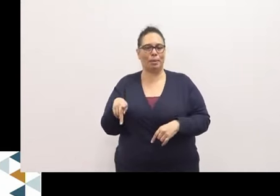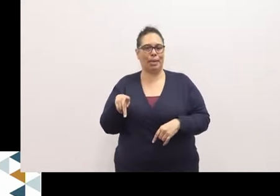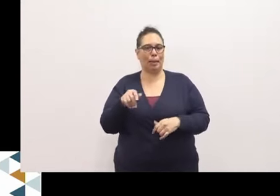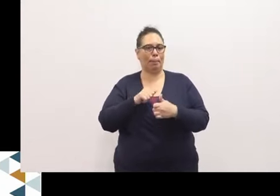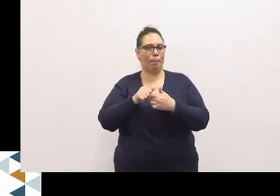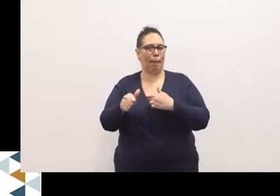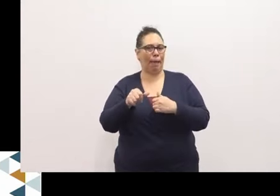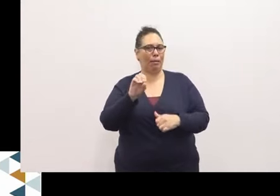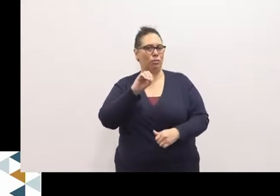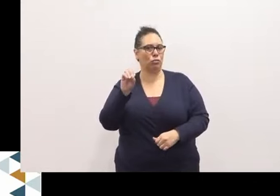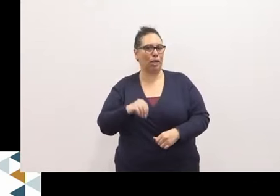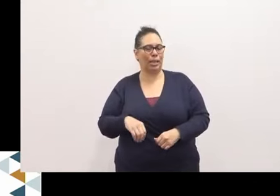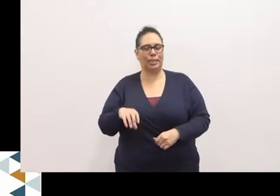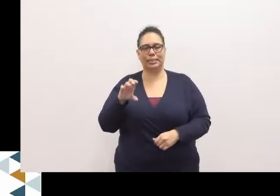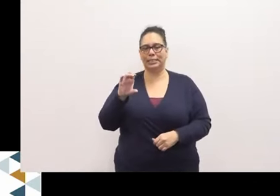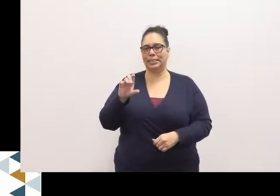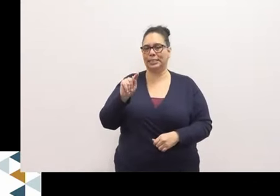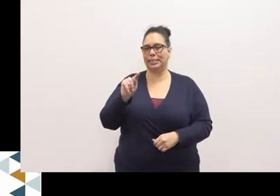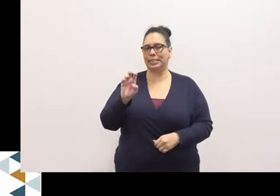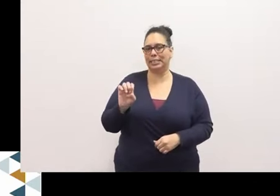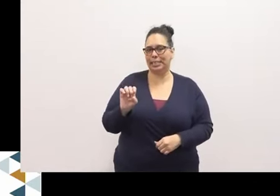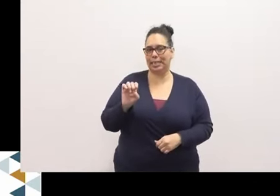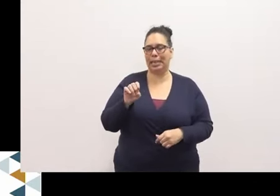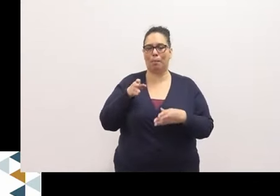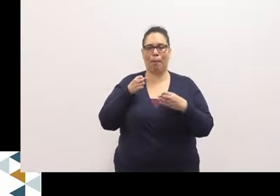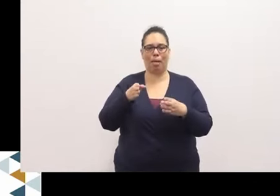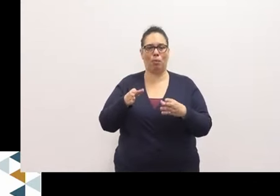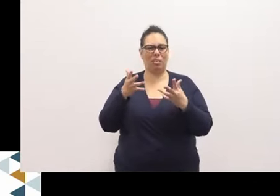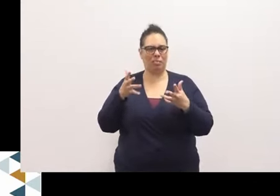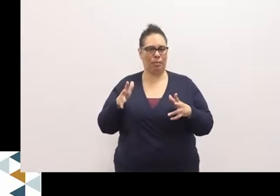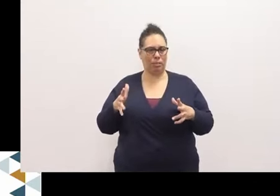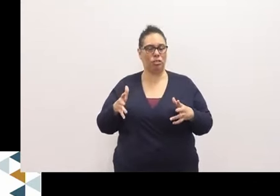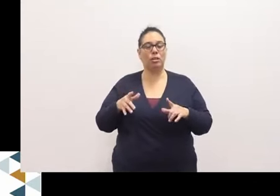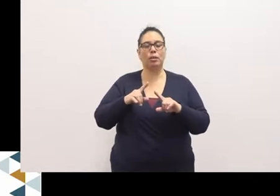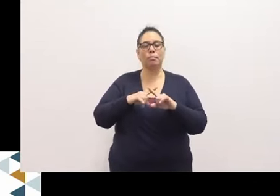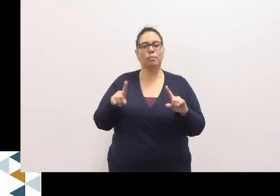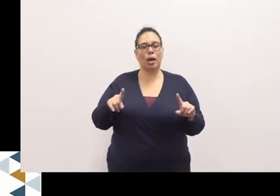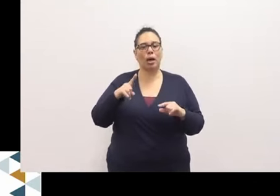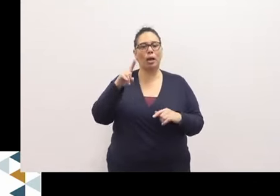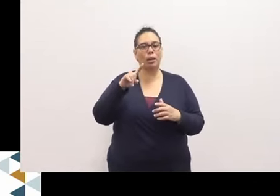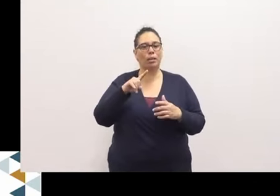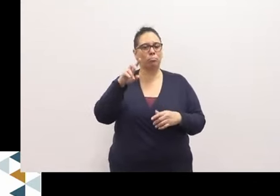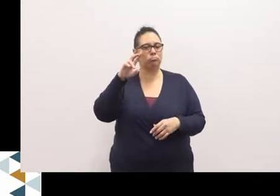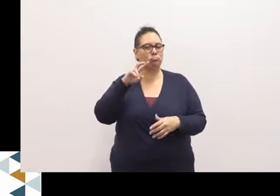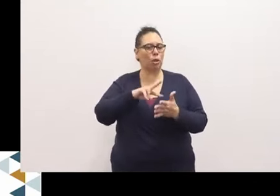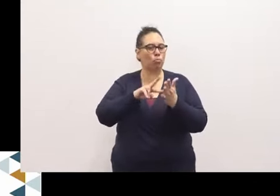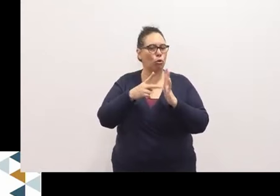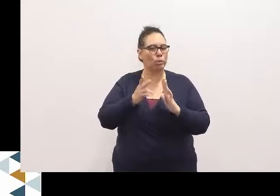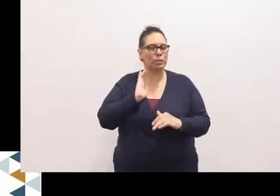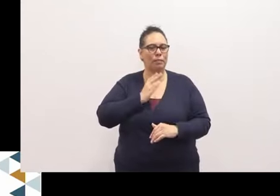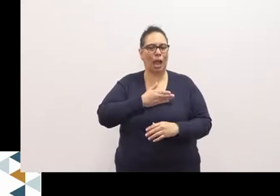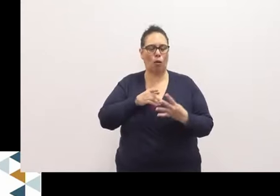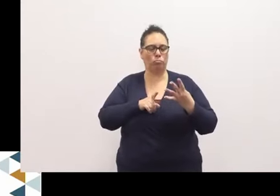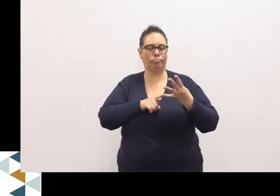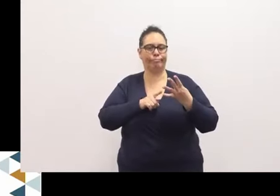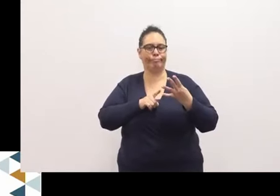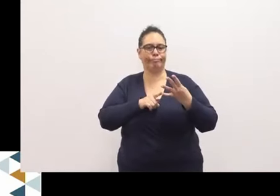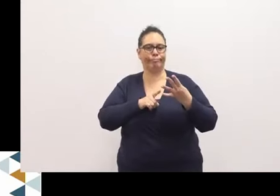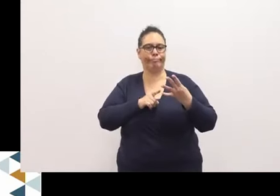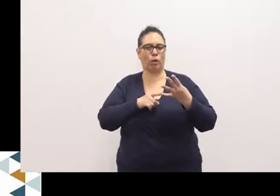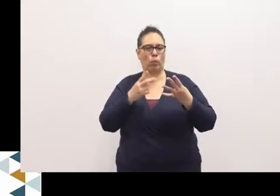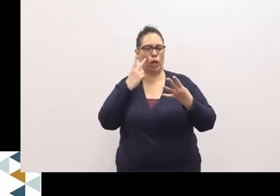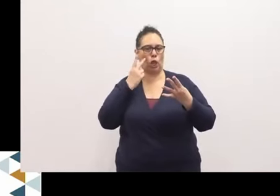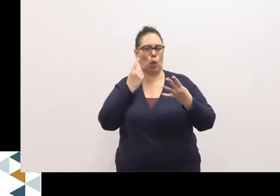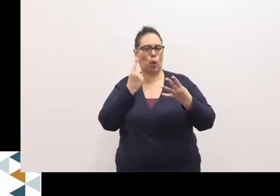rate, the CTE pathway completion. But for the purpose of our goal, we are only going to look at one of